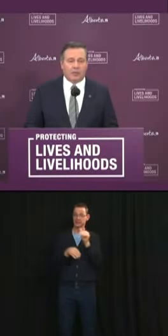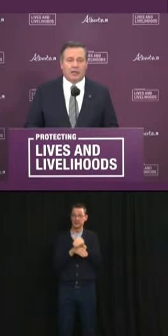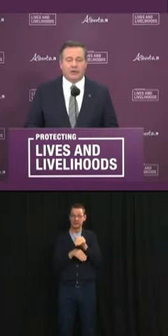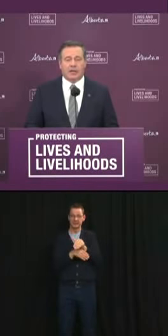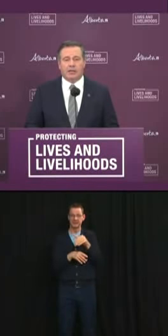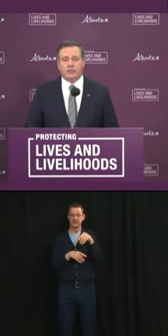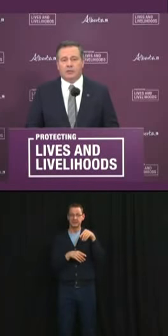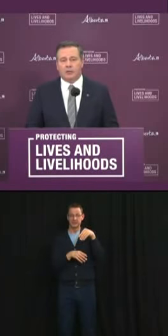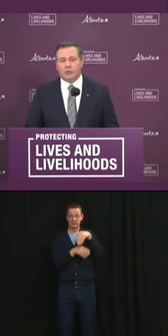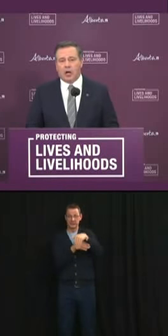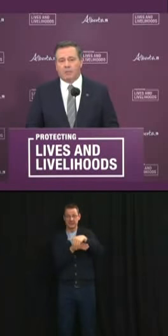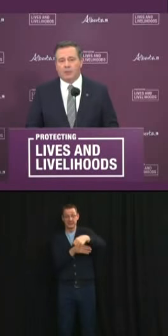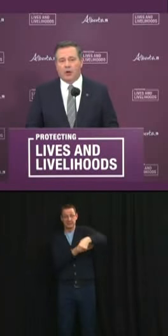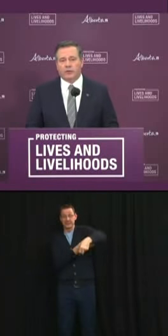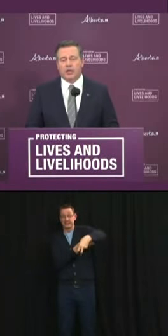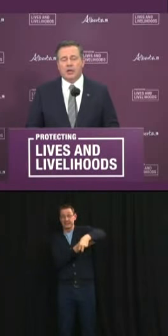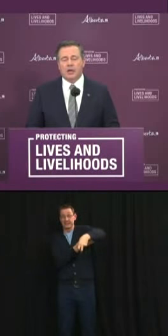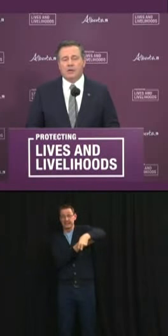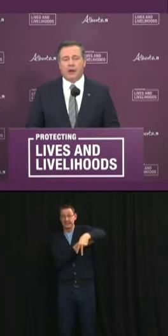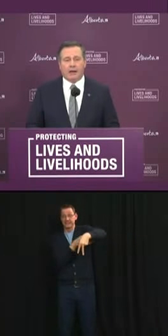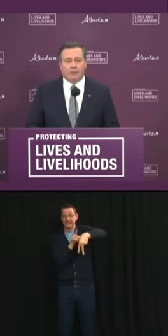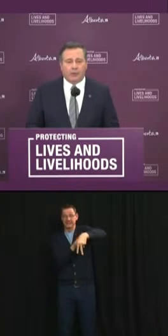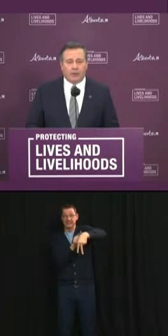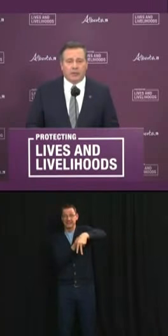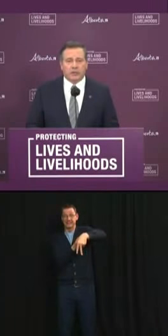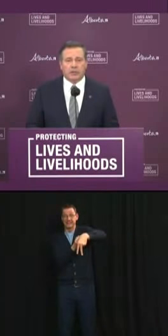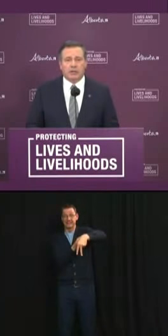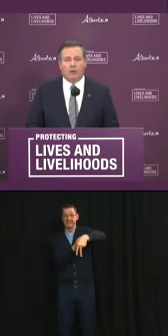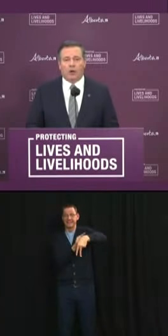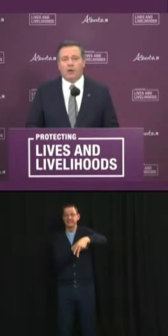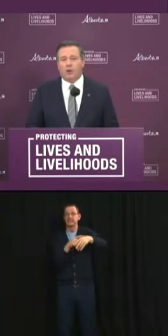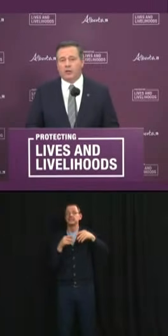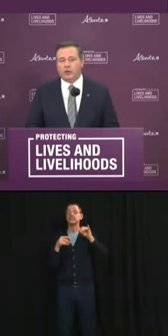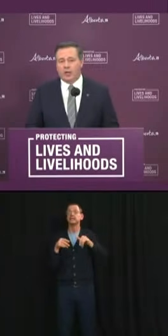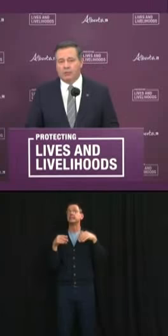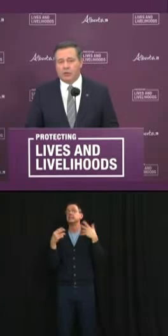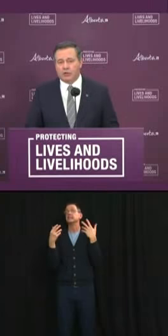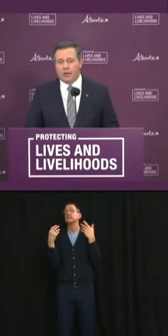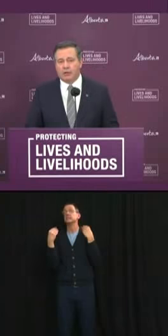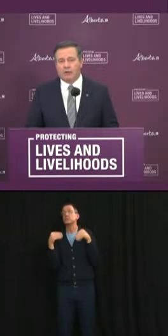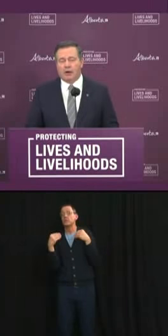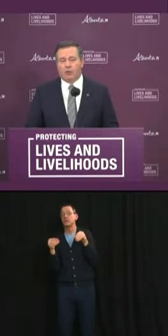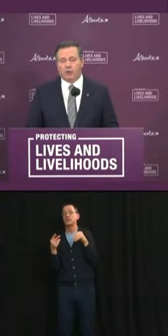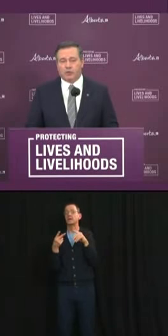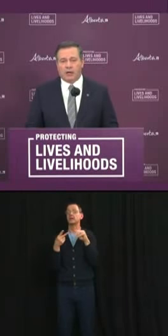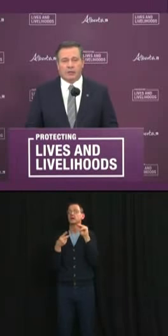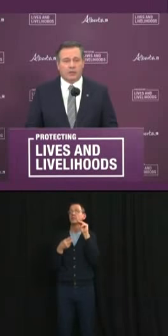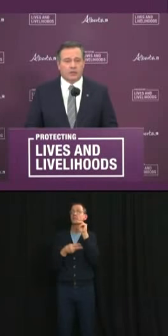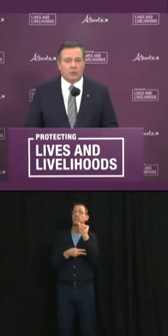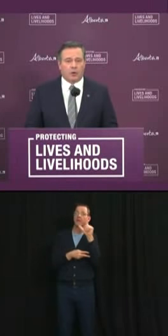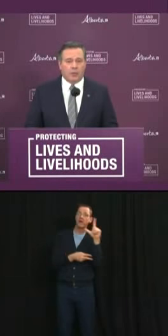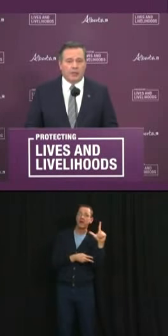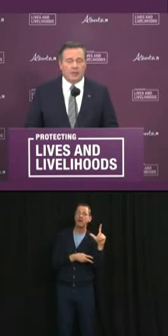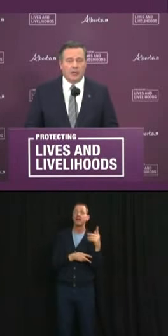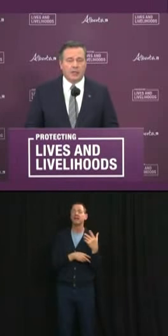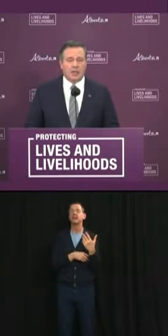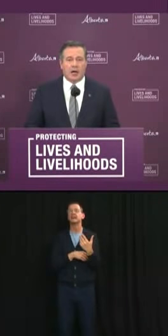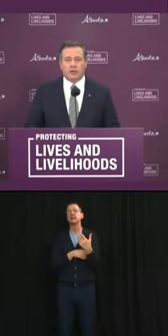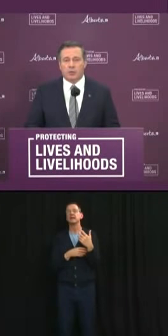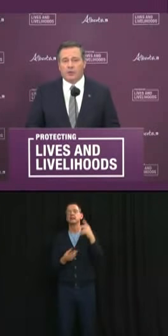for retail settings, including shopping malls. For adult fitness, one-on-one training with a trainer or instructor is still